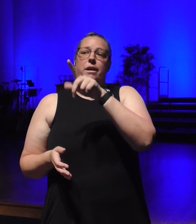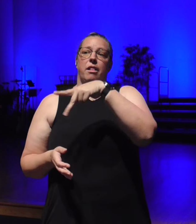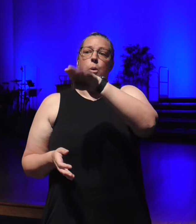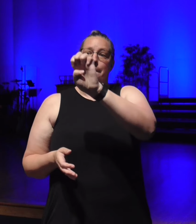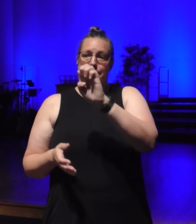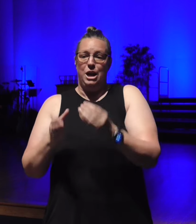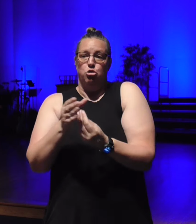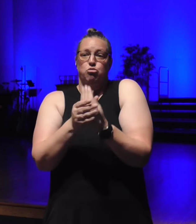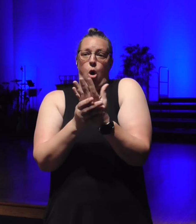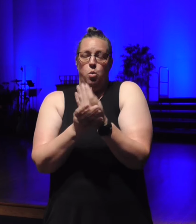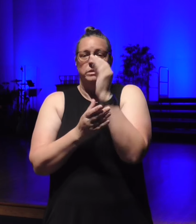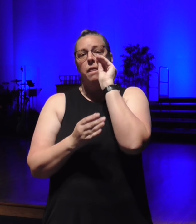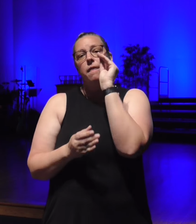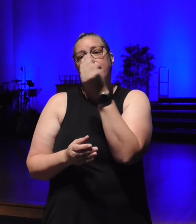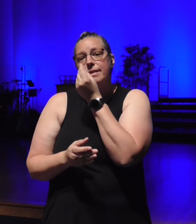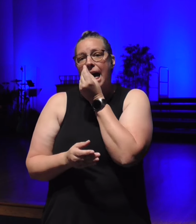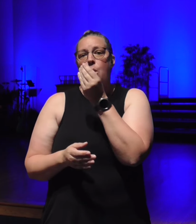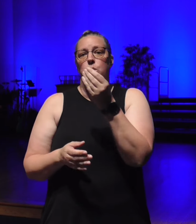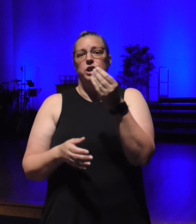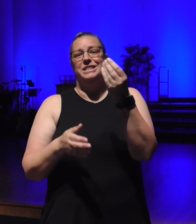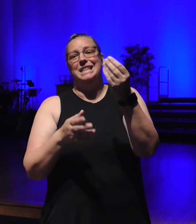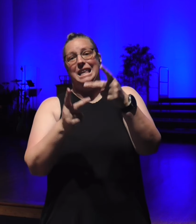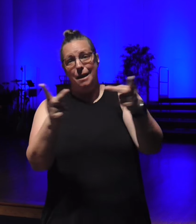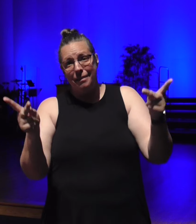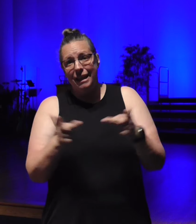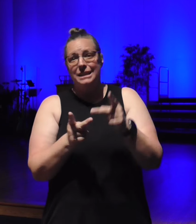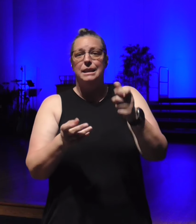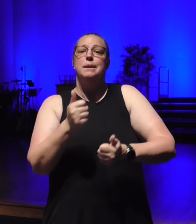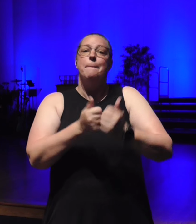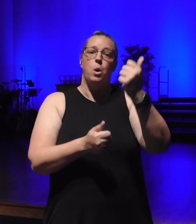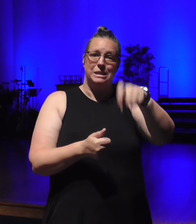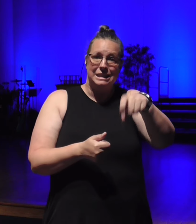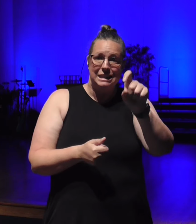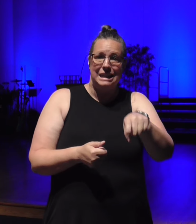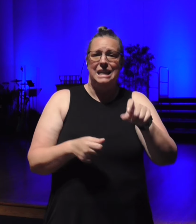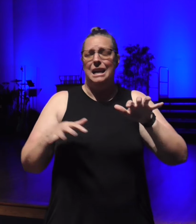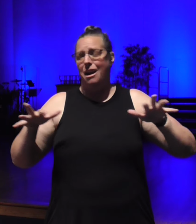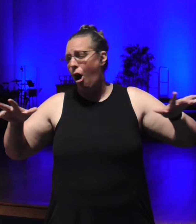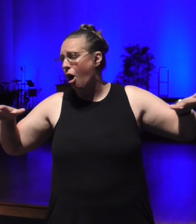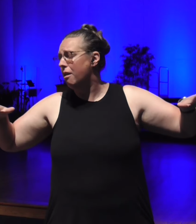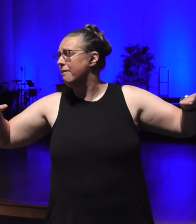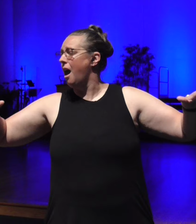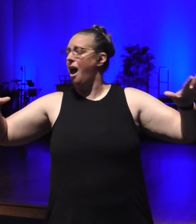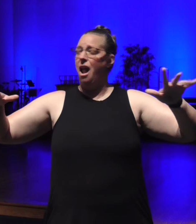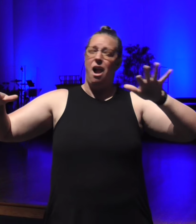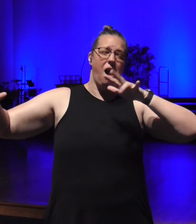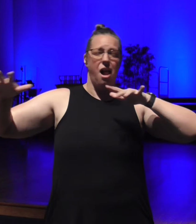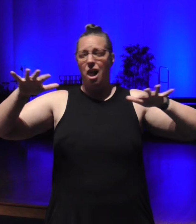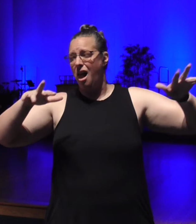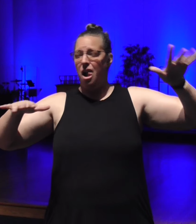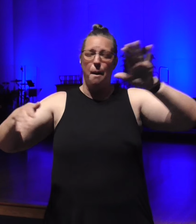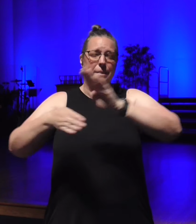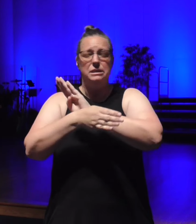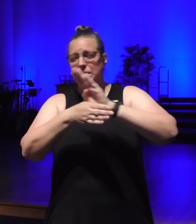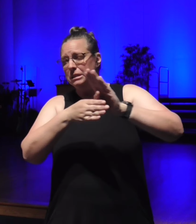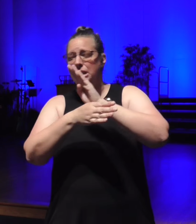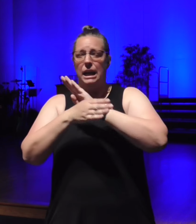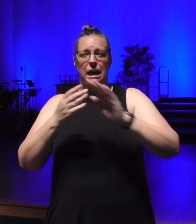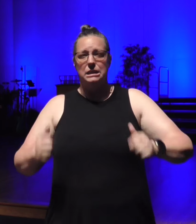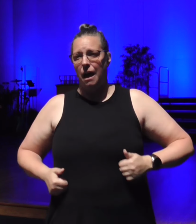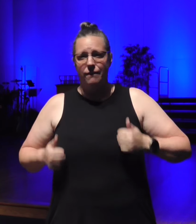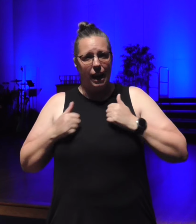needed, amongst the horns honking and the ambulances careening, children crying out in joy and pain. She